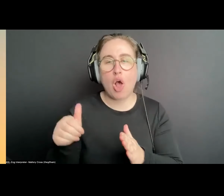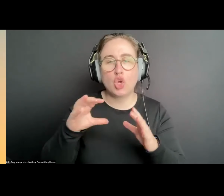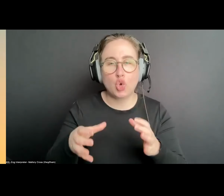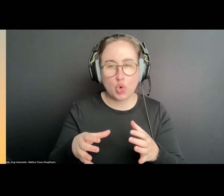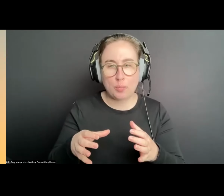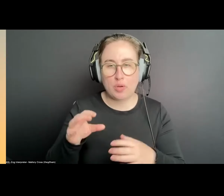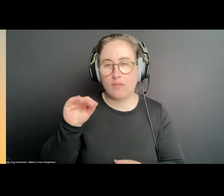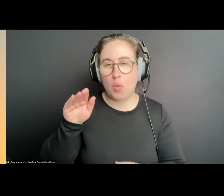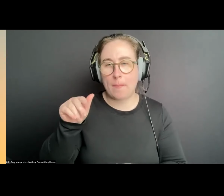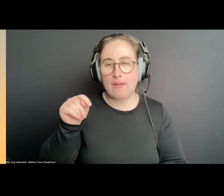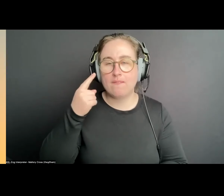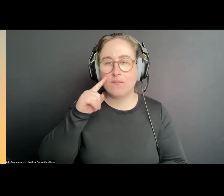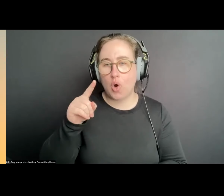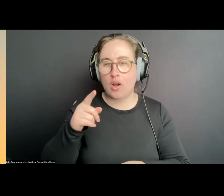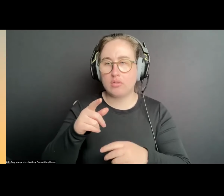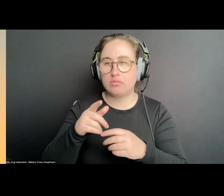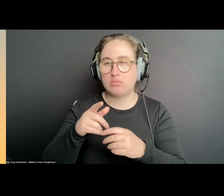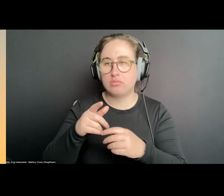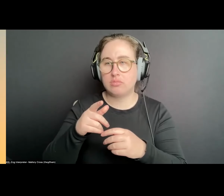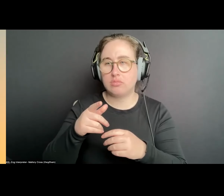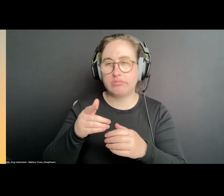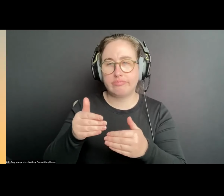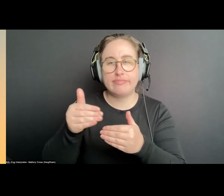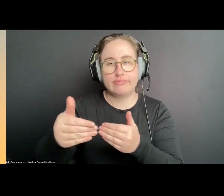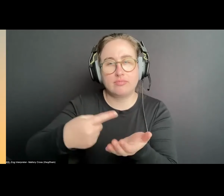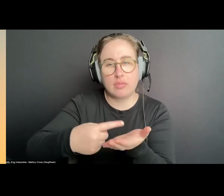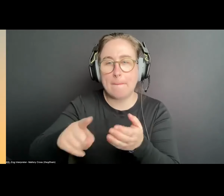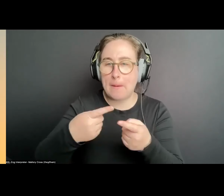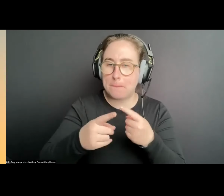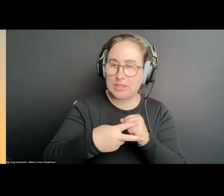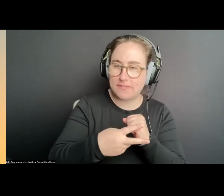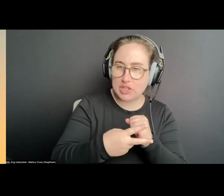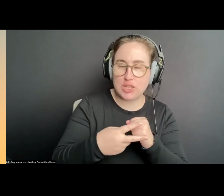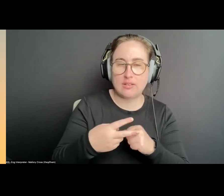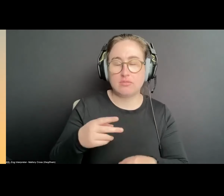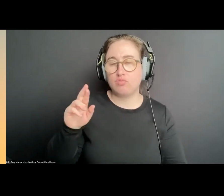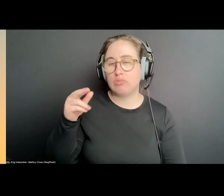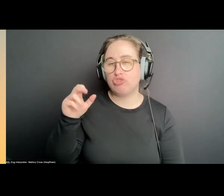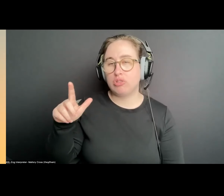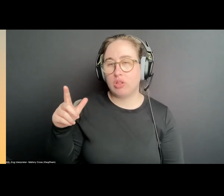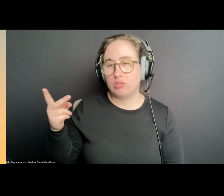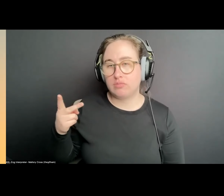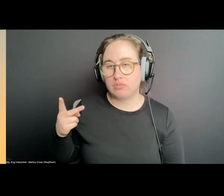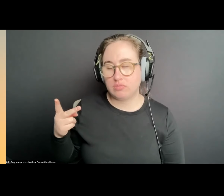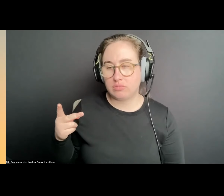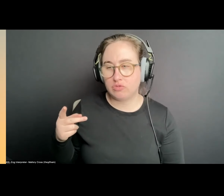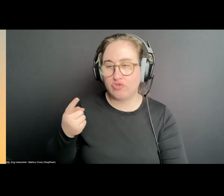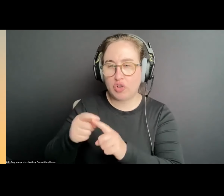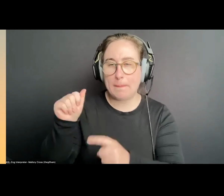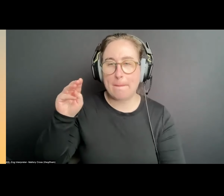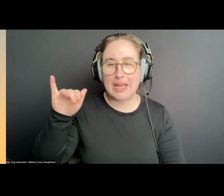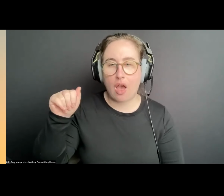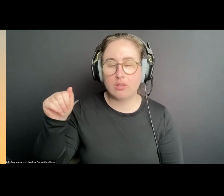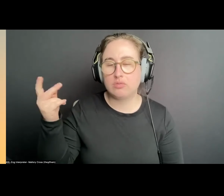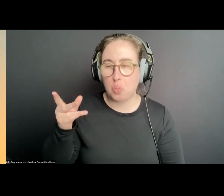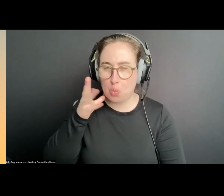format for follow-on conversation about preservation and archiving. And Rachel and I from EMEA will be talking about